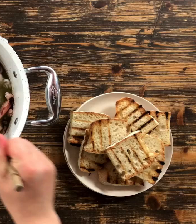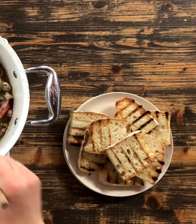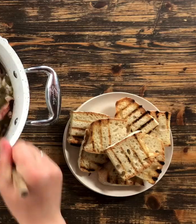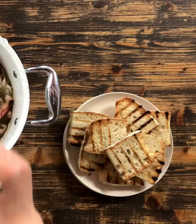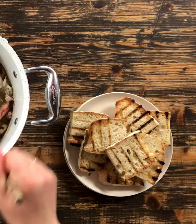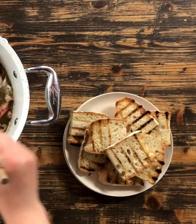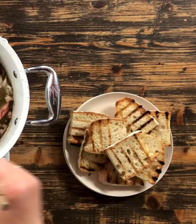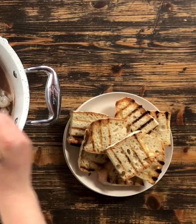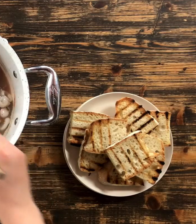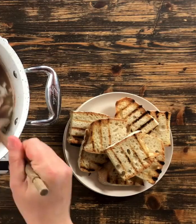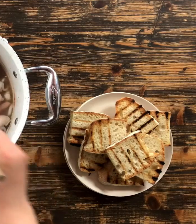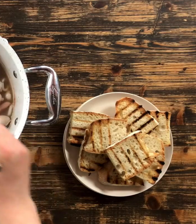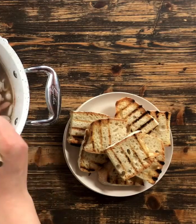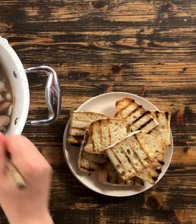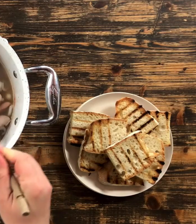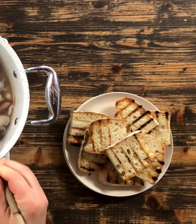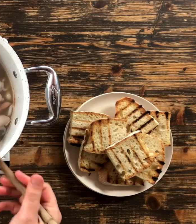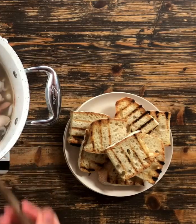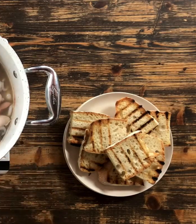stir.